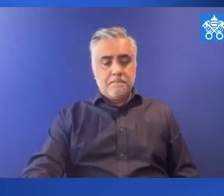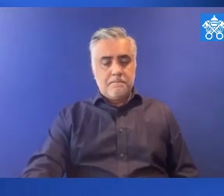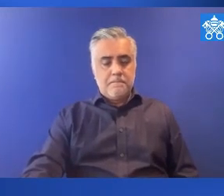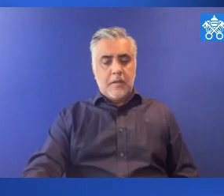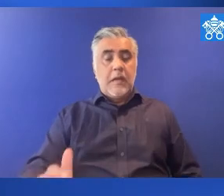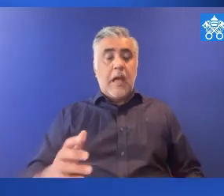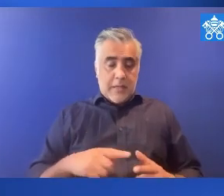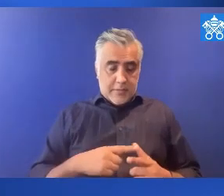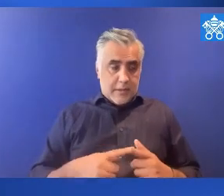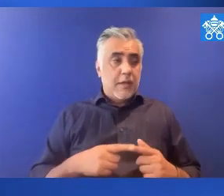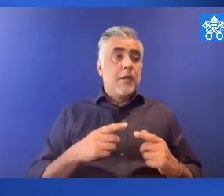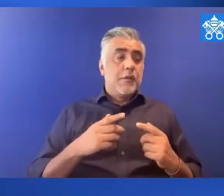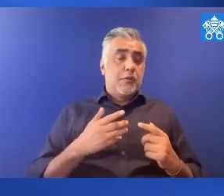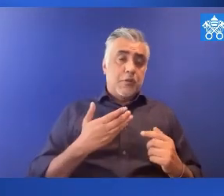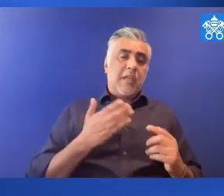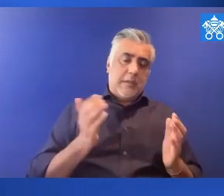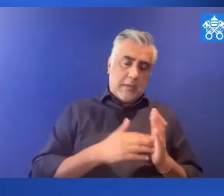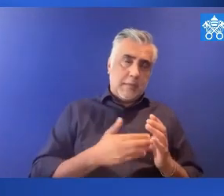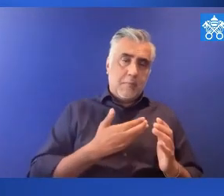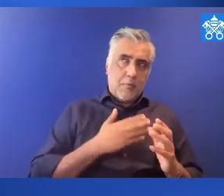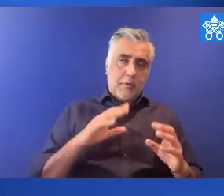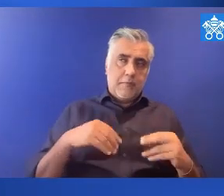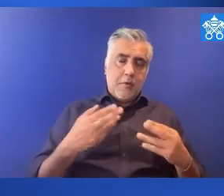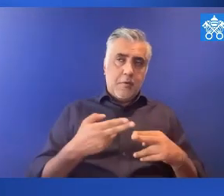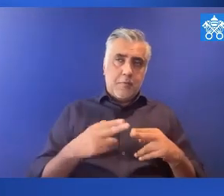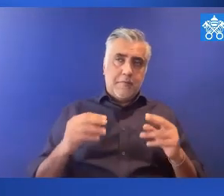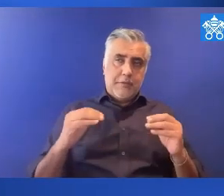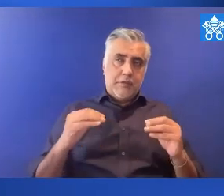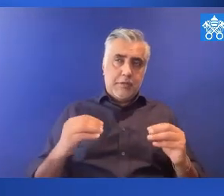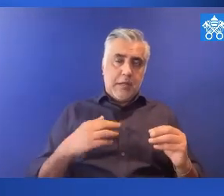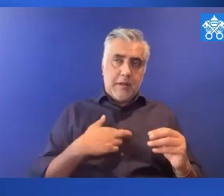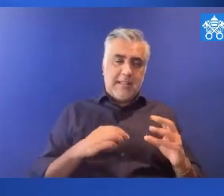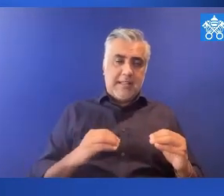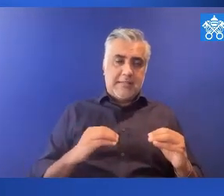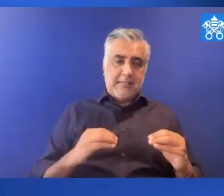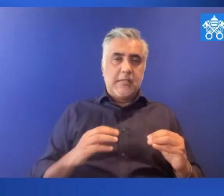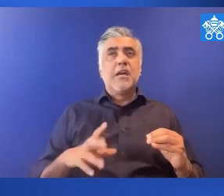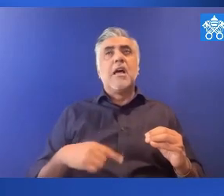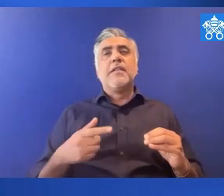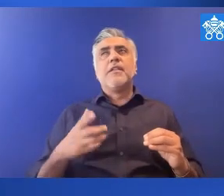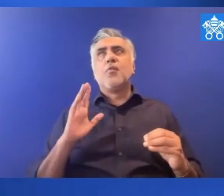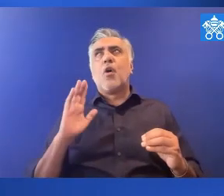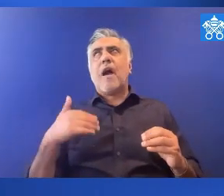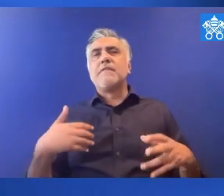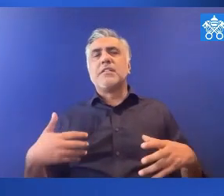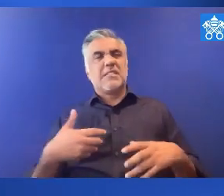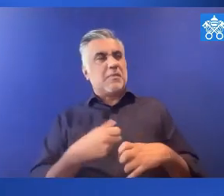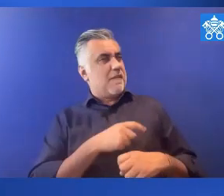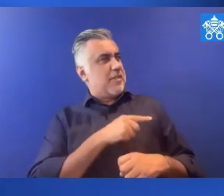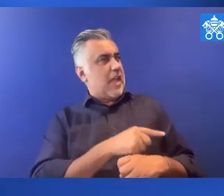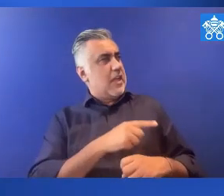As I was saying, after the proclamation of the readings, the Pope will give a brief teaching, the catechesis, and then that will